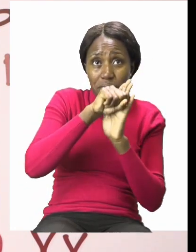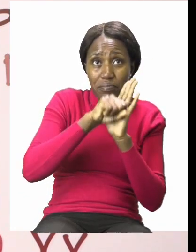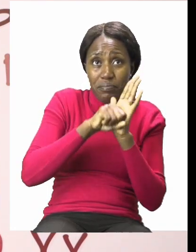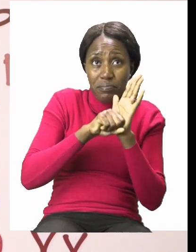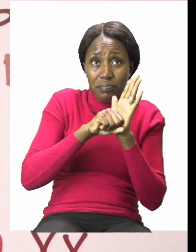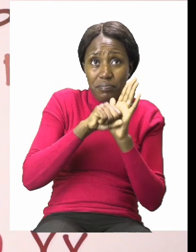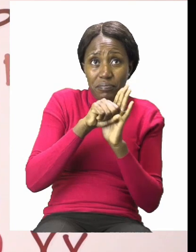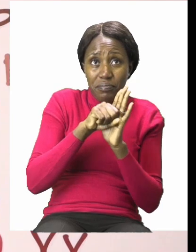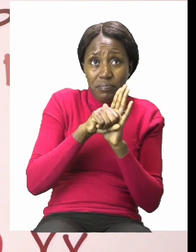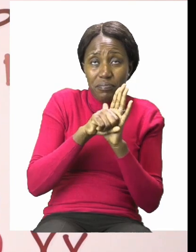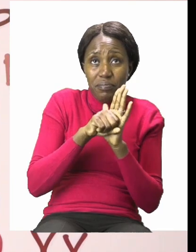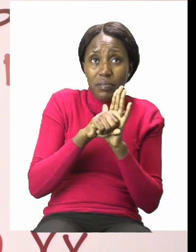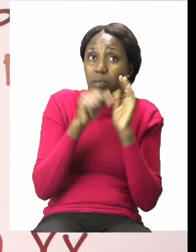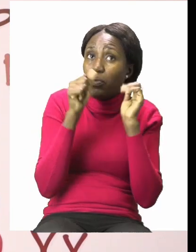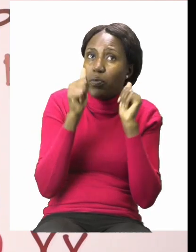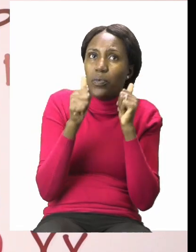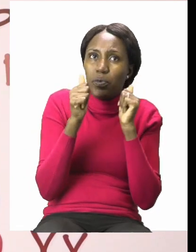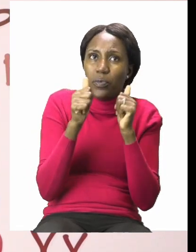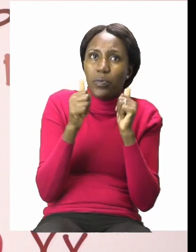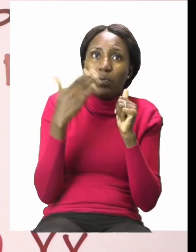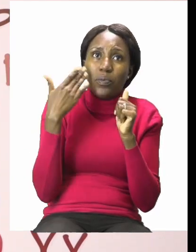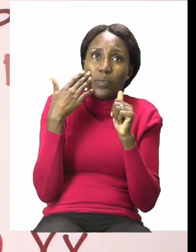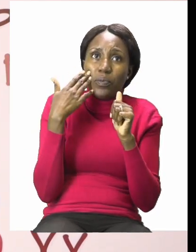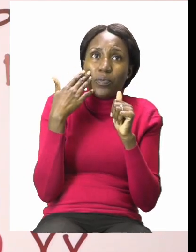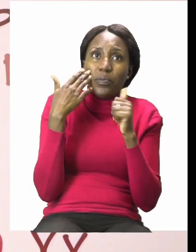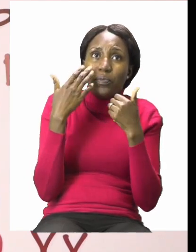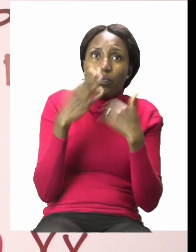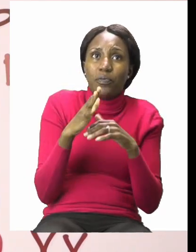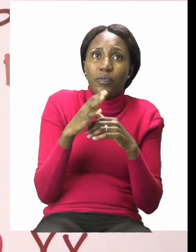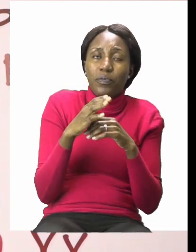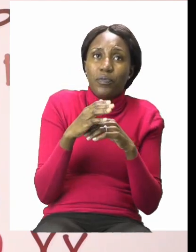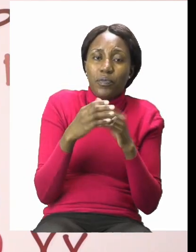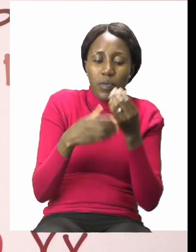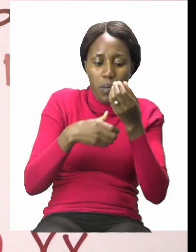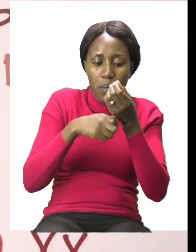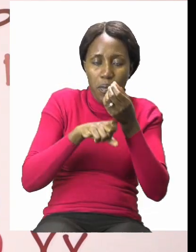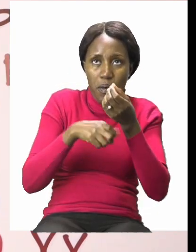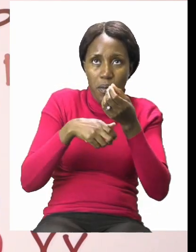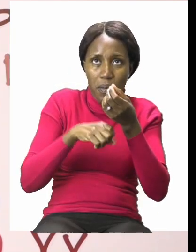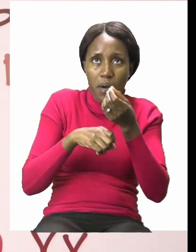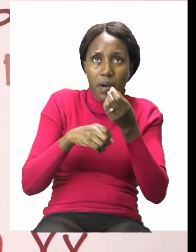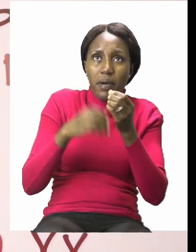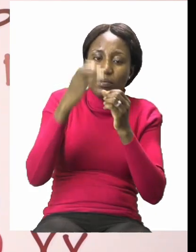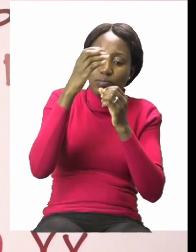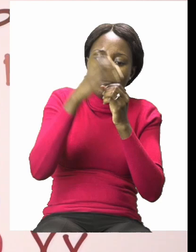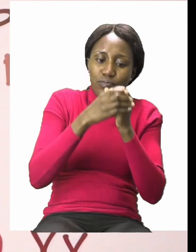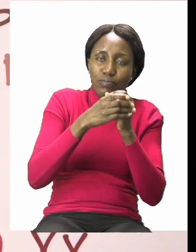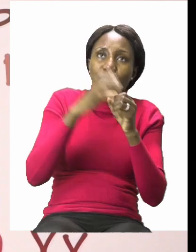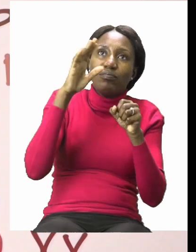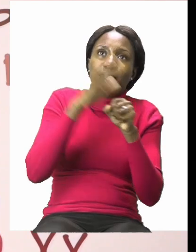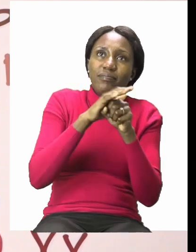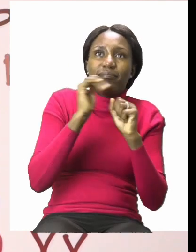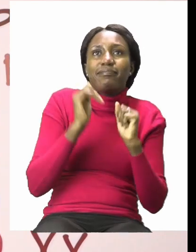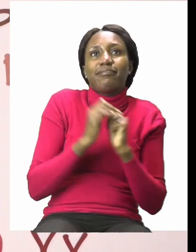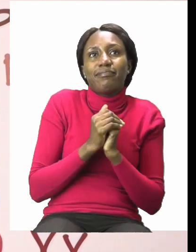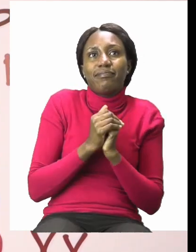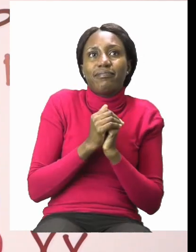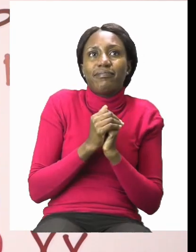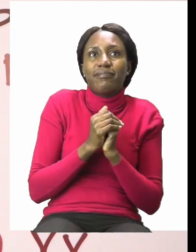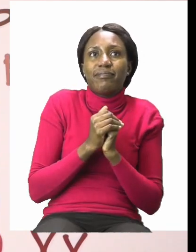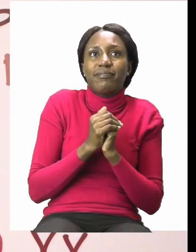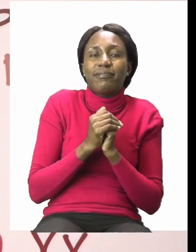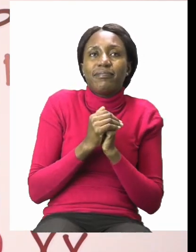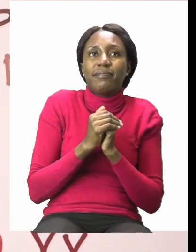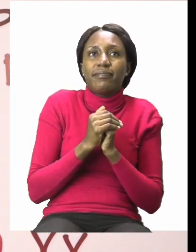very safe. When you are done with your glue stick, you roll it down and then you put the